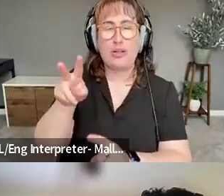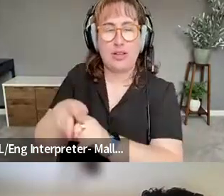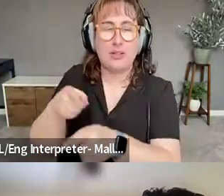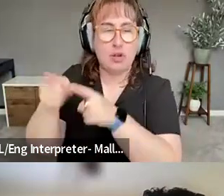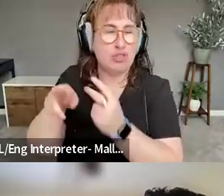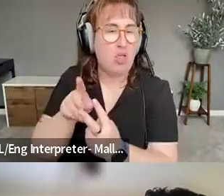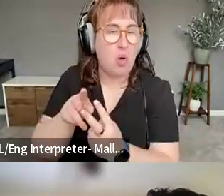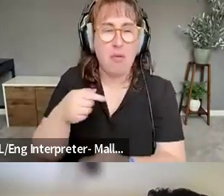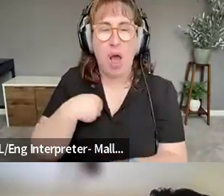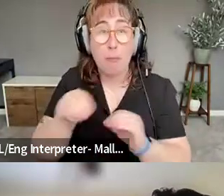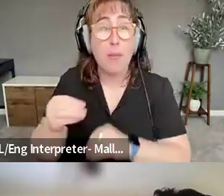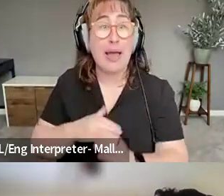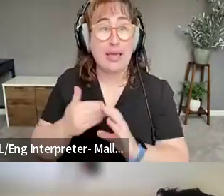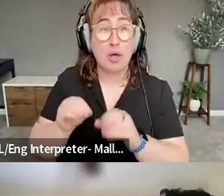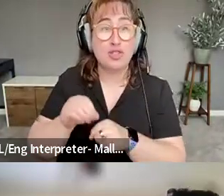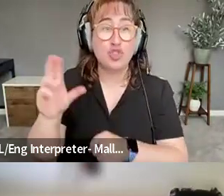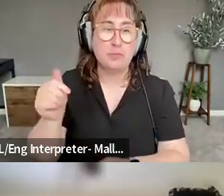chat.